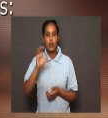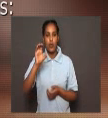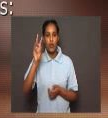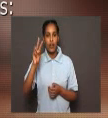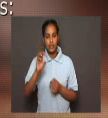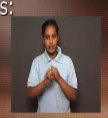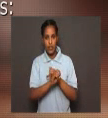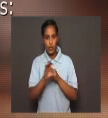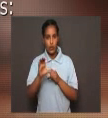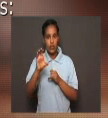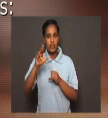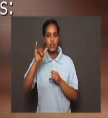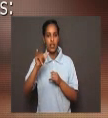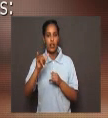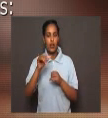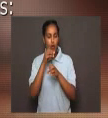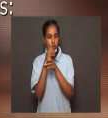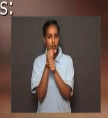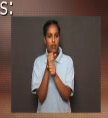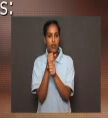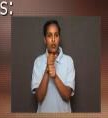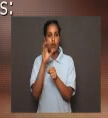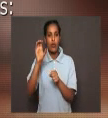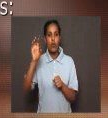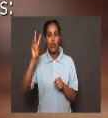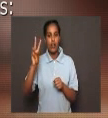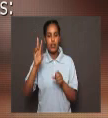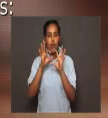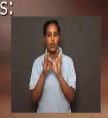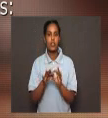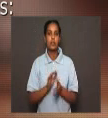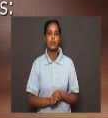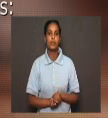Covalent network crystals contain covalent bonding.